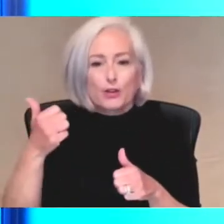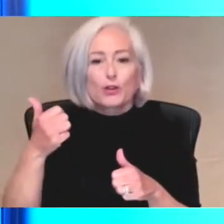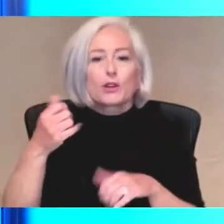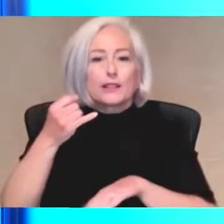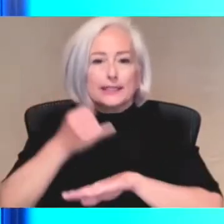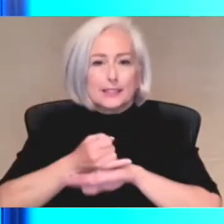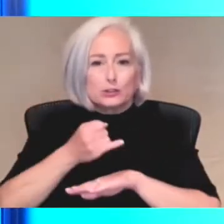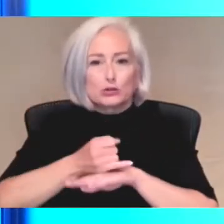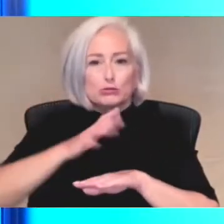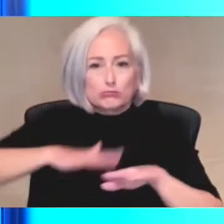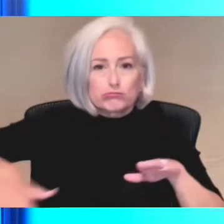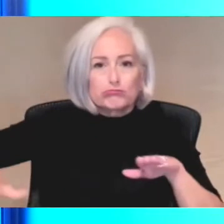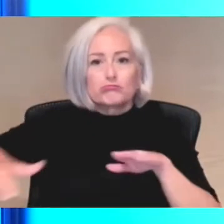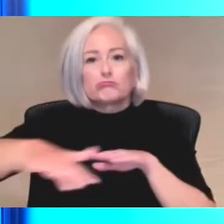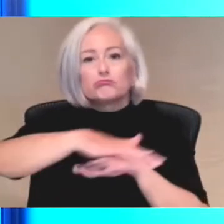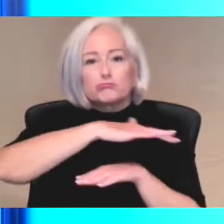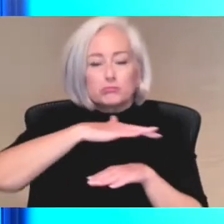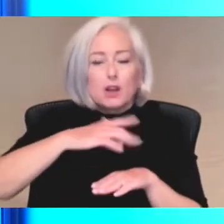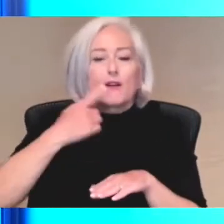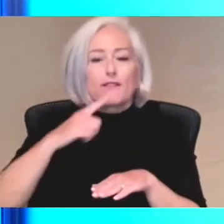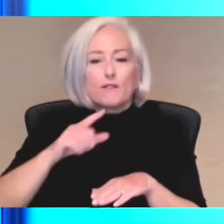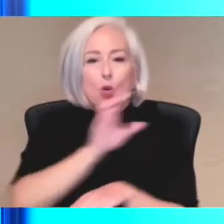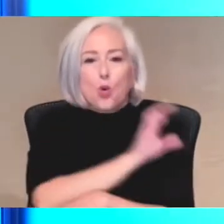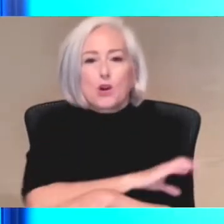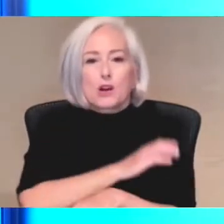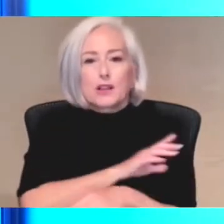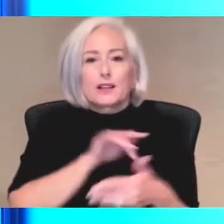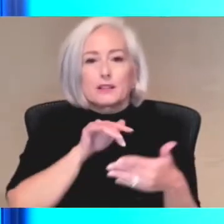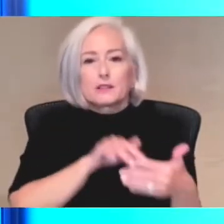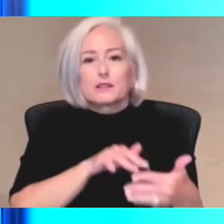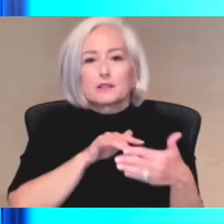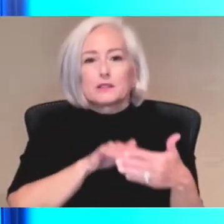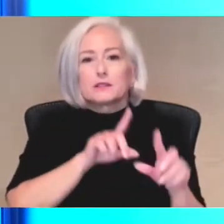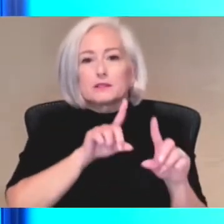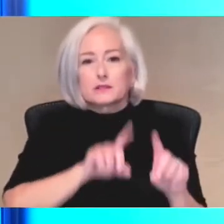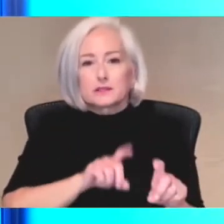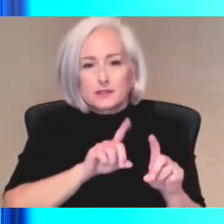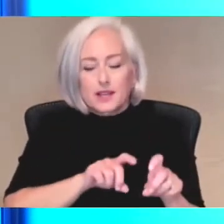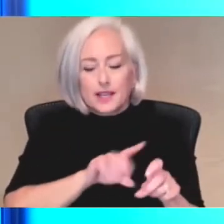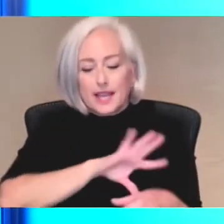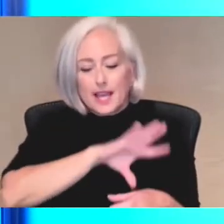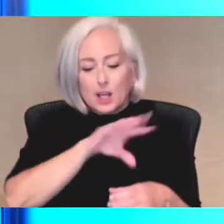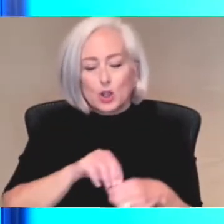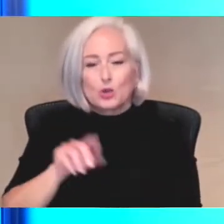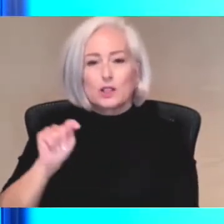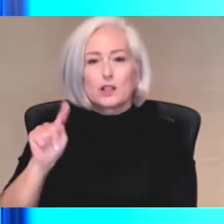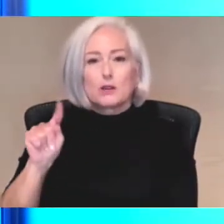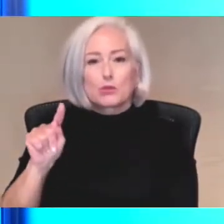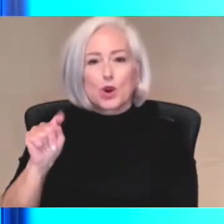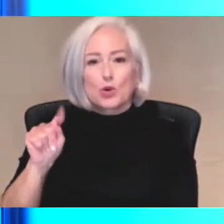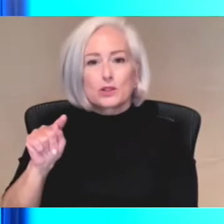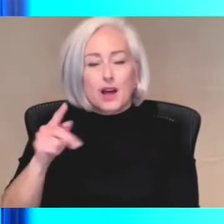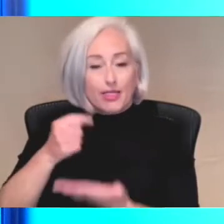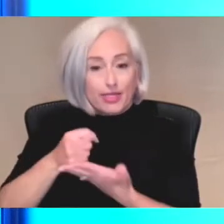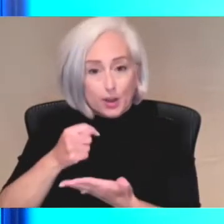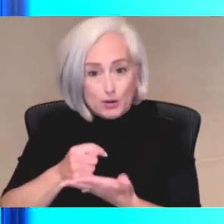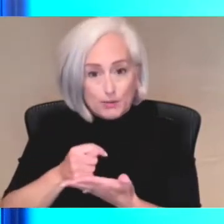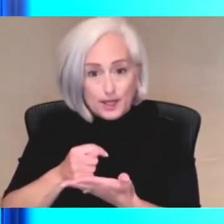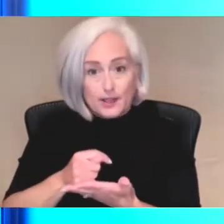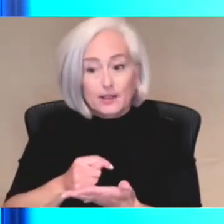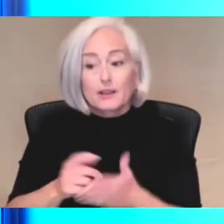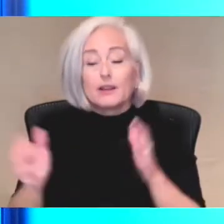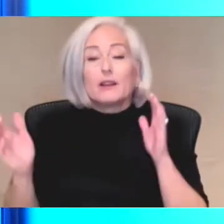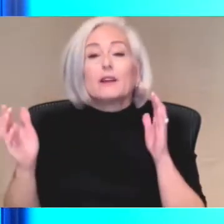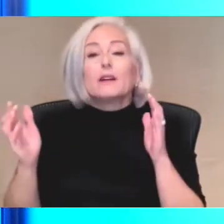for clinical trials which involve proton therapy, whether they're direct comparisons with photon therapy or trials